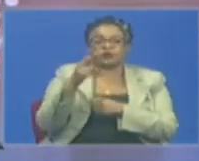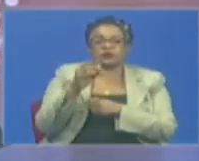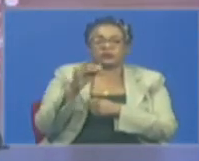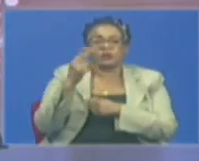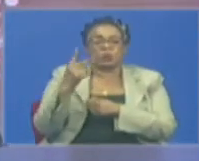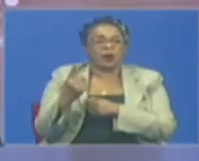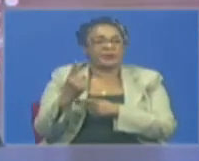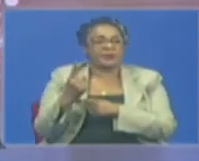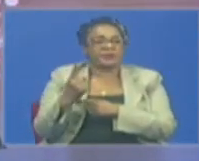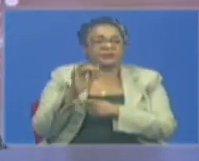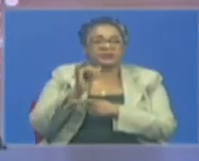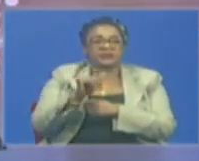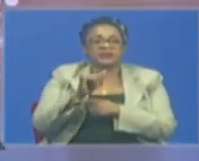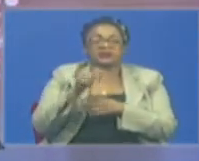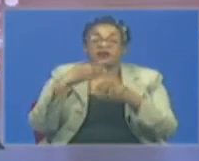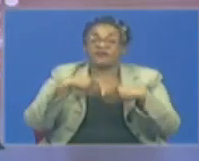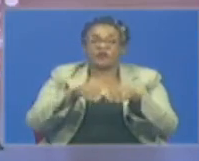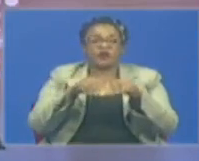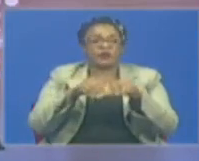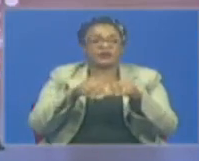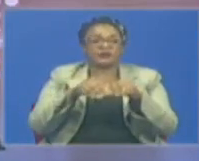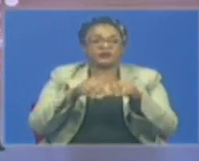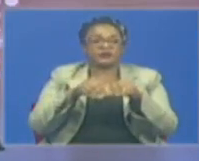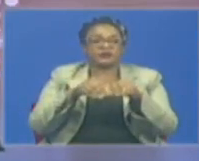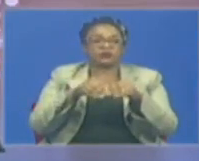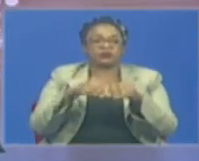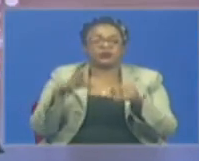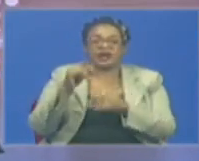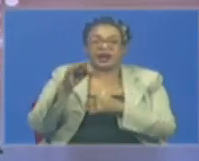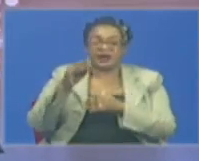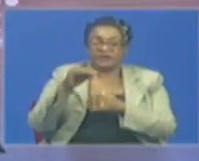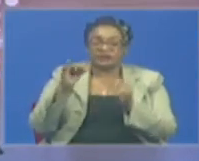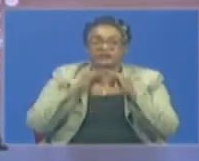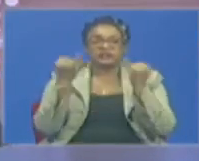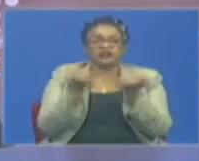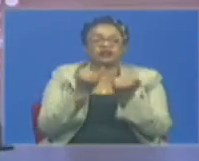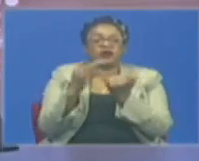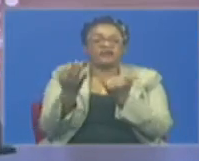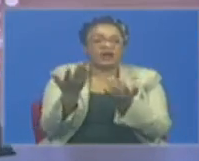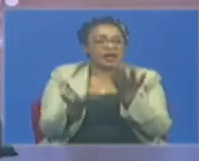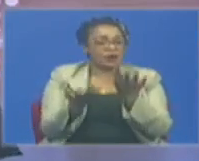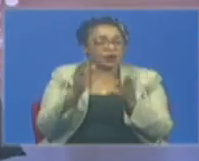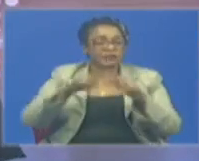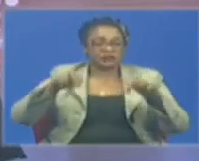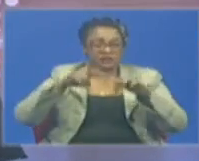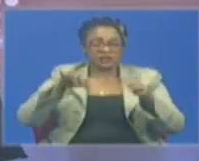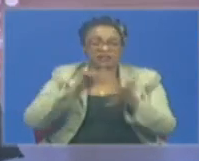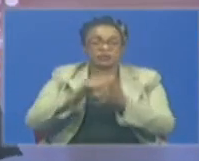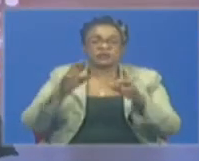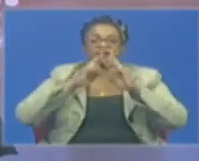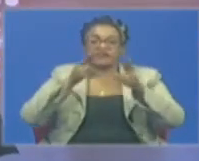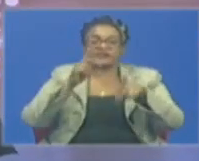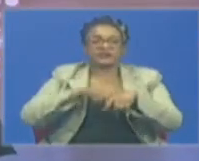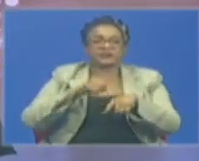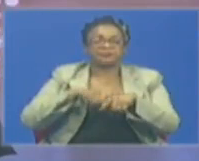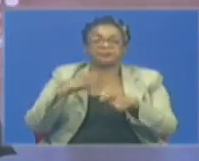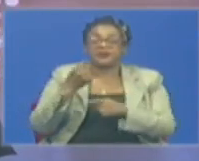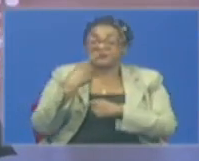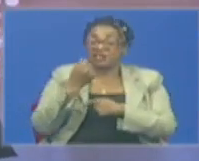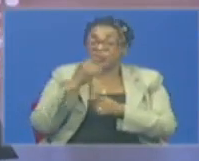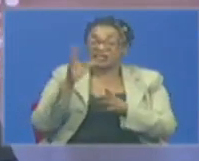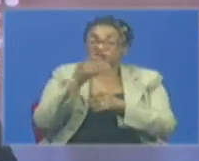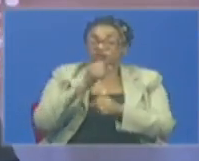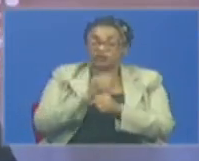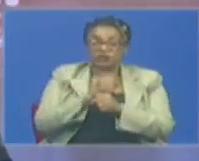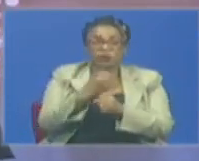2021. And that is according to the KAVI Institute of Clinical Research. This was revealed when the Kenya Medical Association appeared before